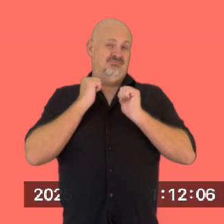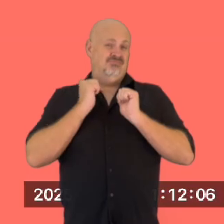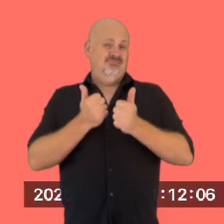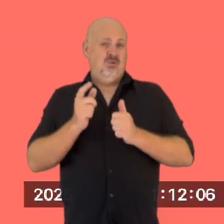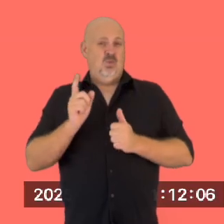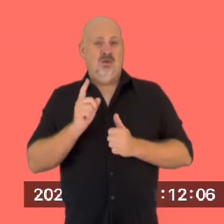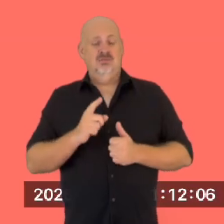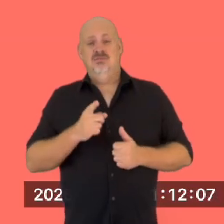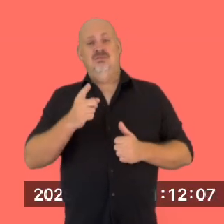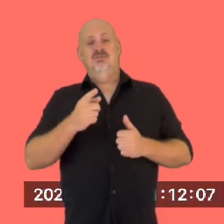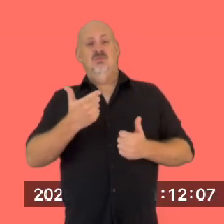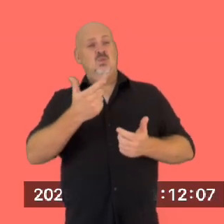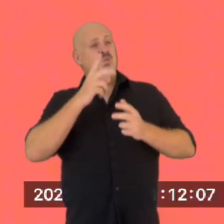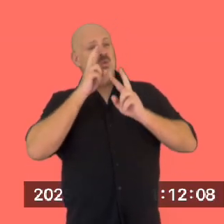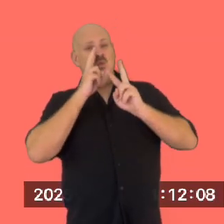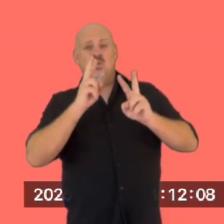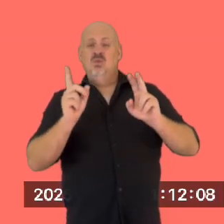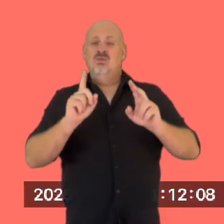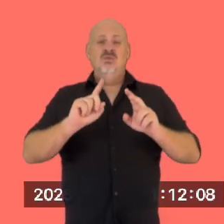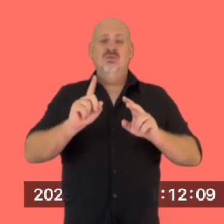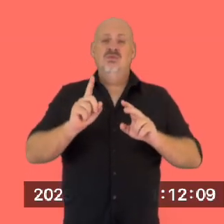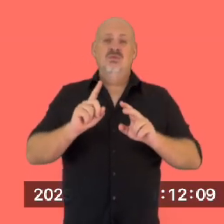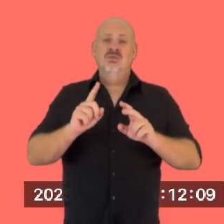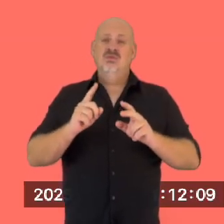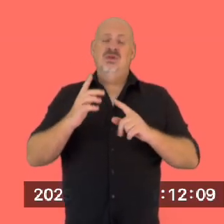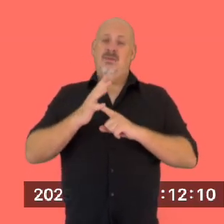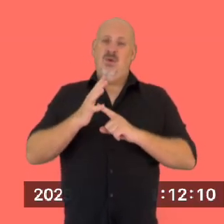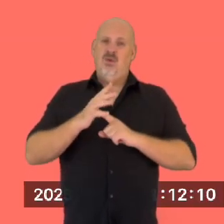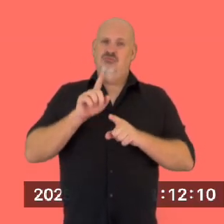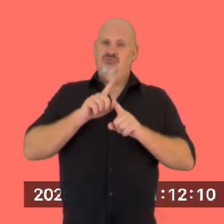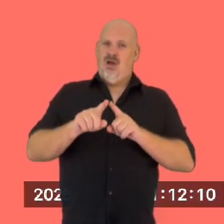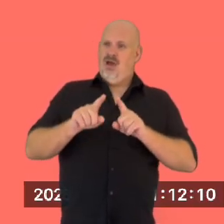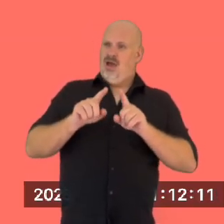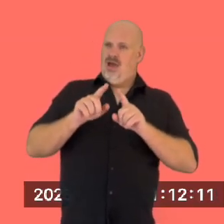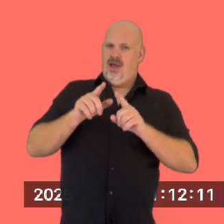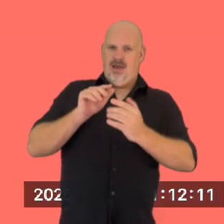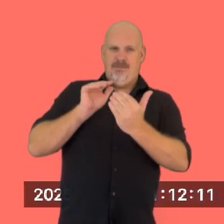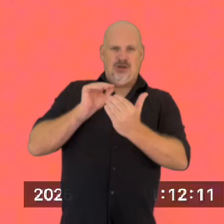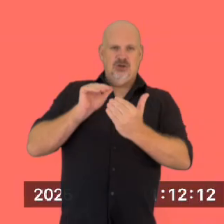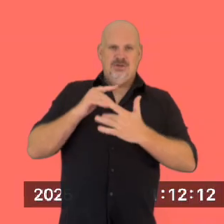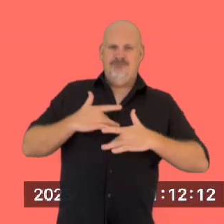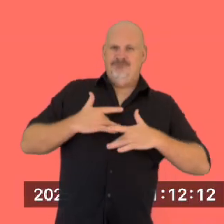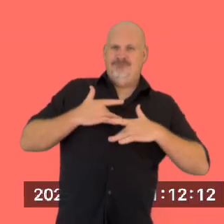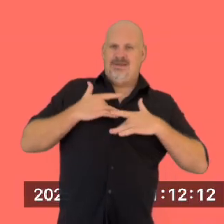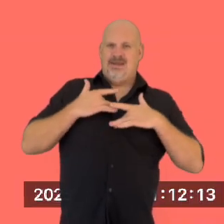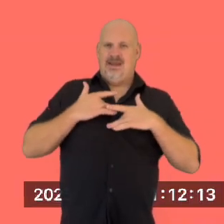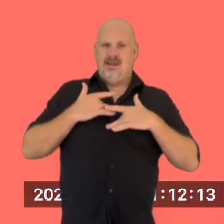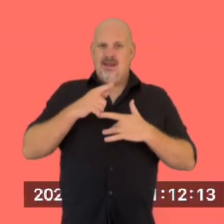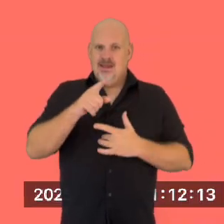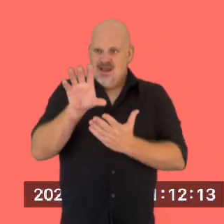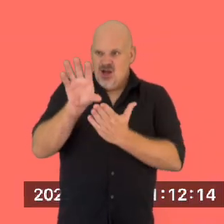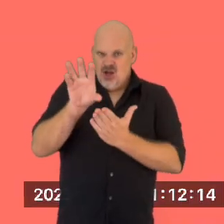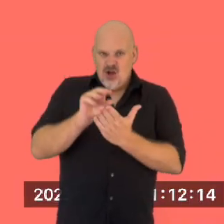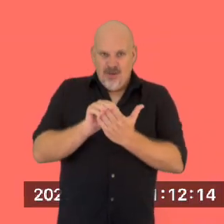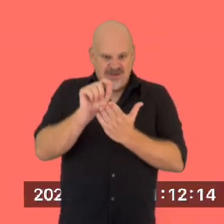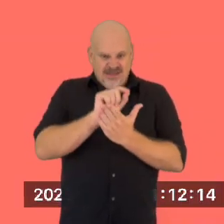And the great thing I think you can to try and do is from whatever you're looking at, just sort of try and capture the feeling of it. That's the best way. You're